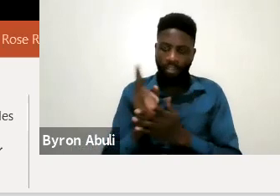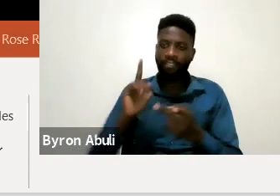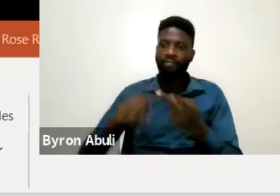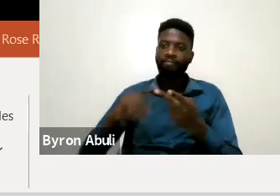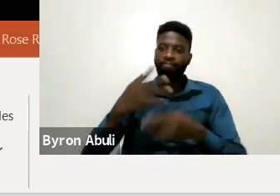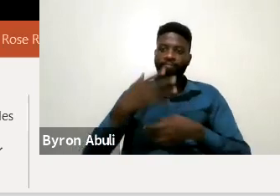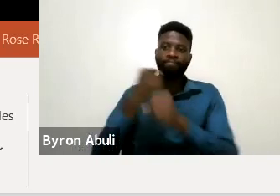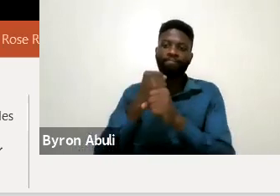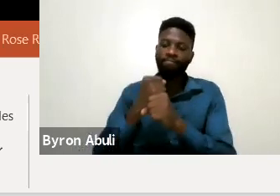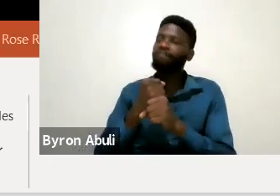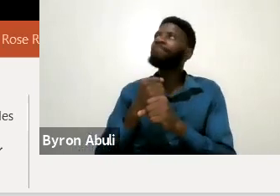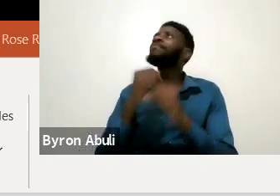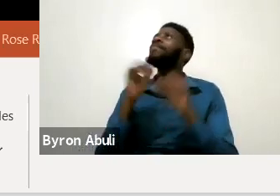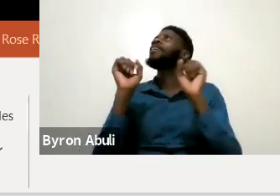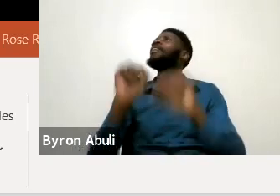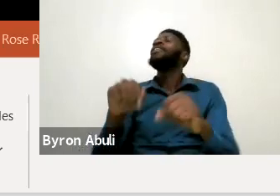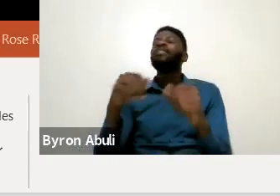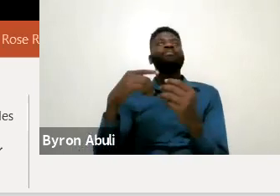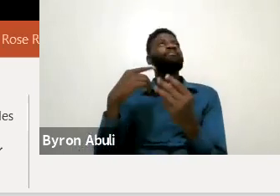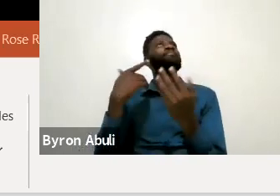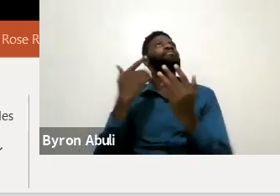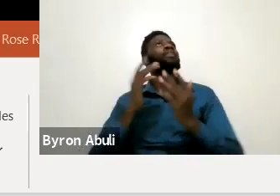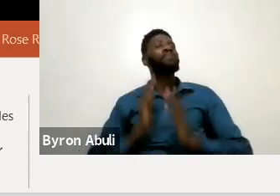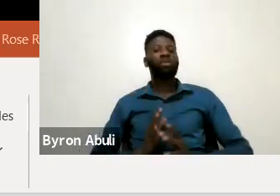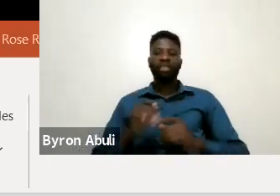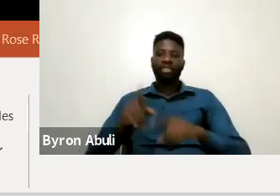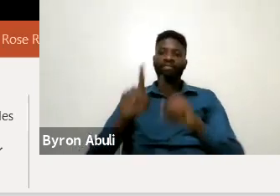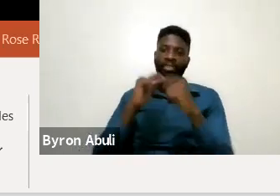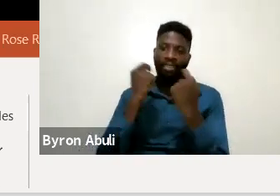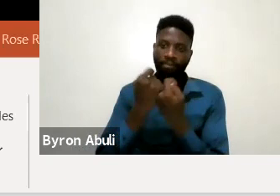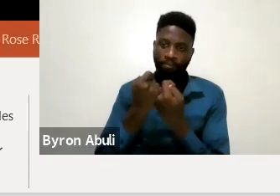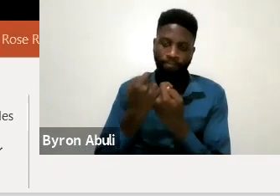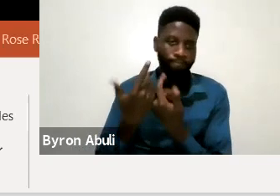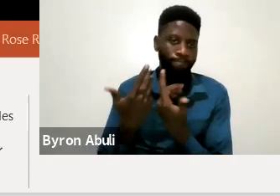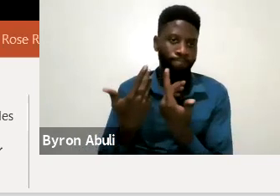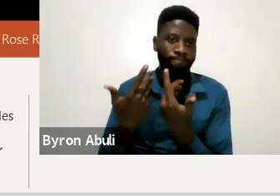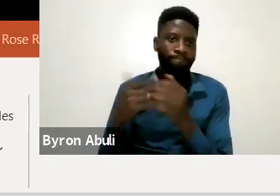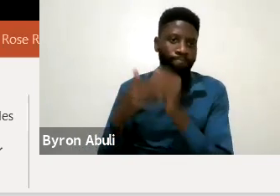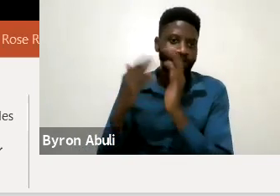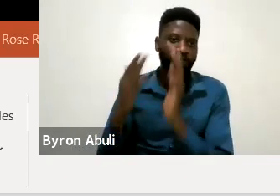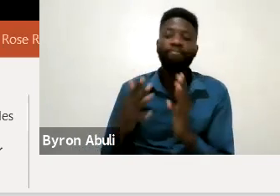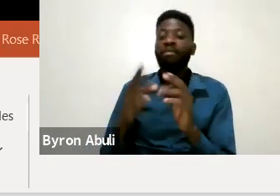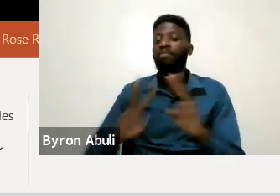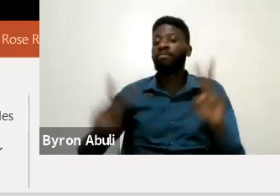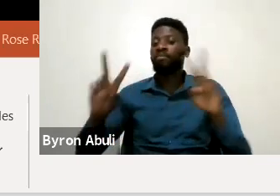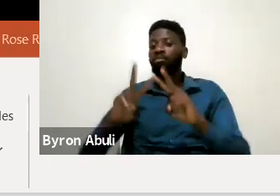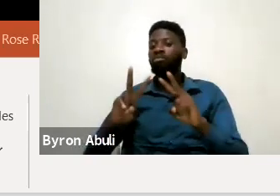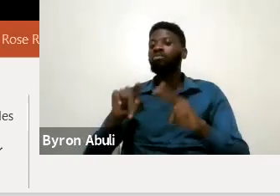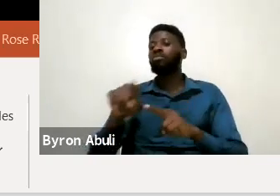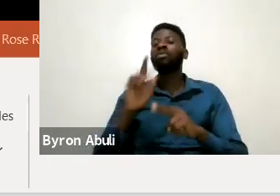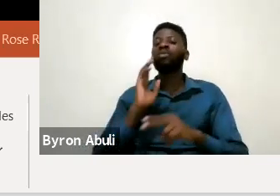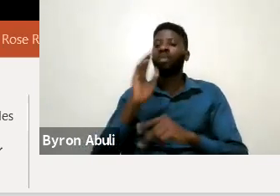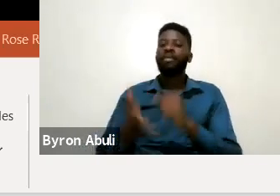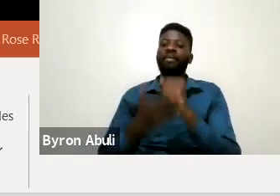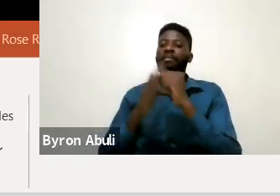trustworthy person, a person who is a team leader. Then those values would really, propel your career.